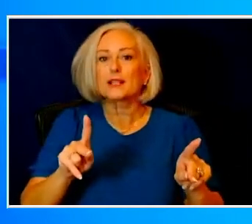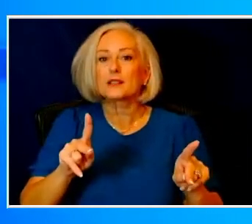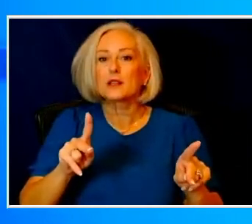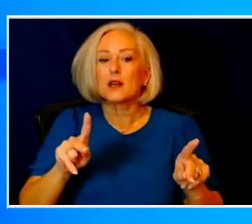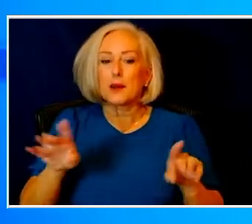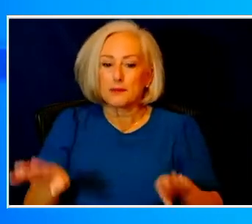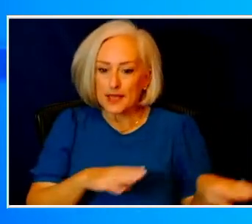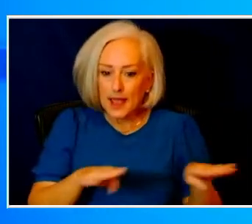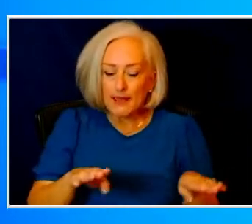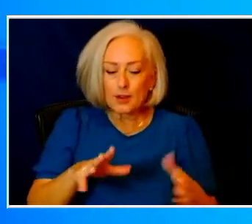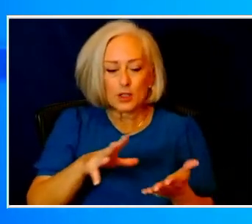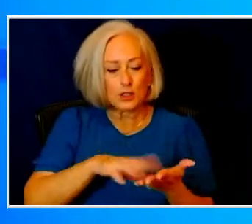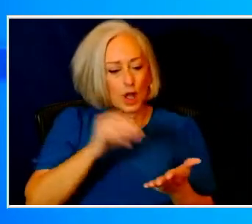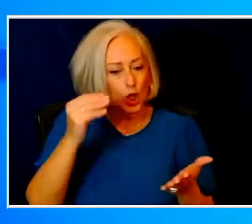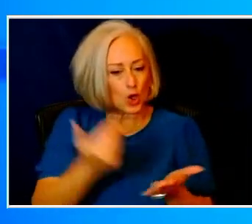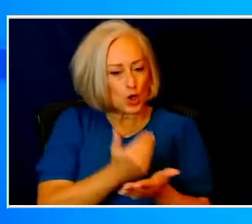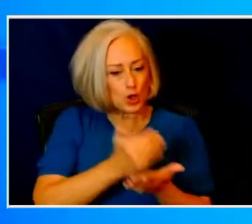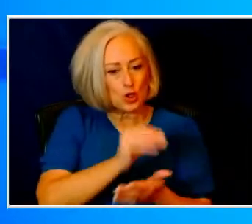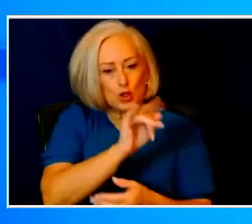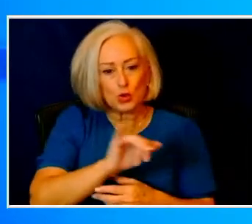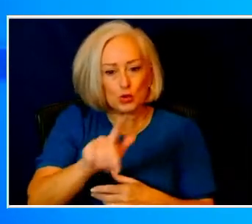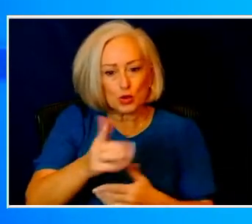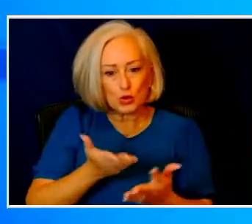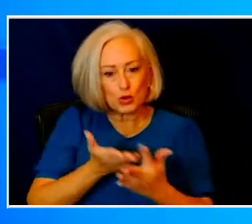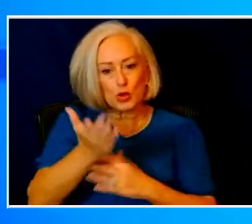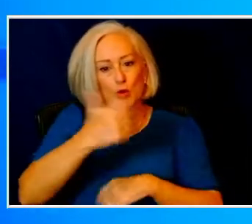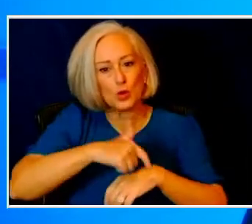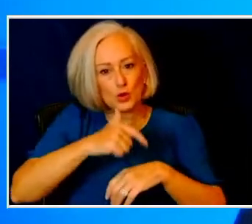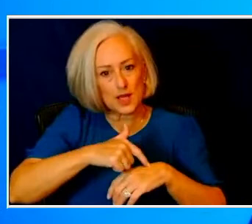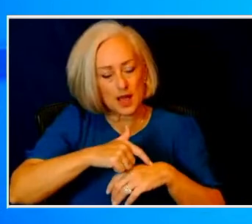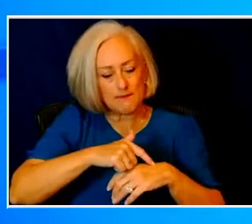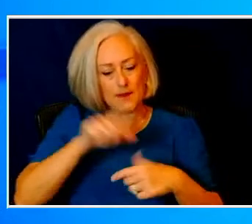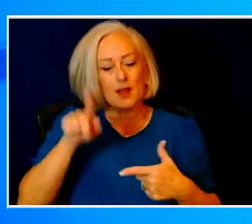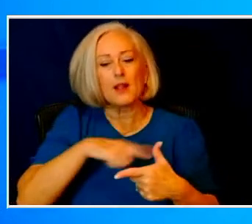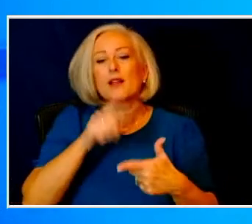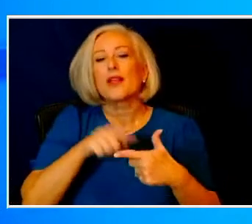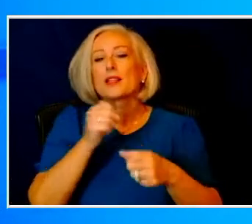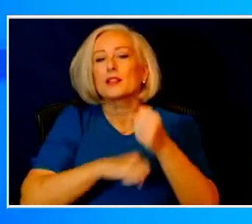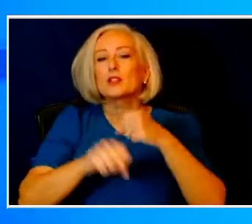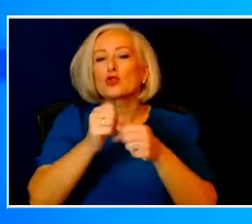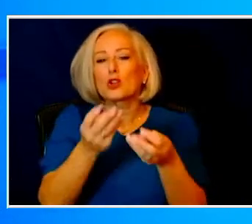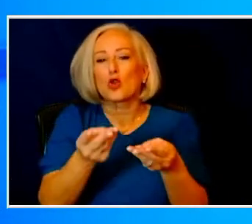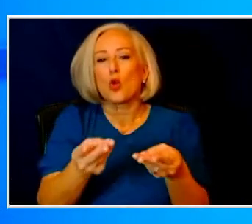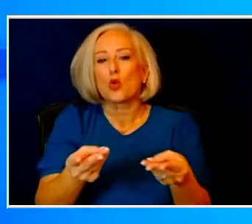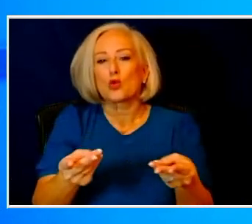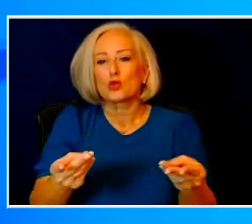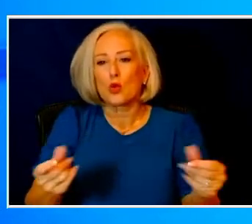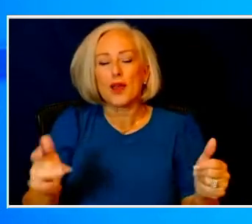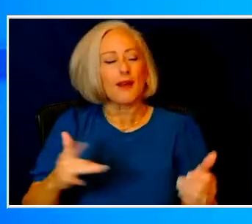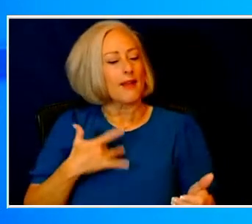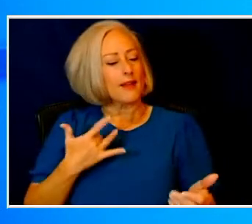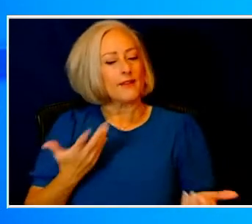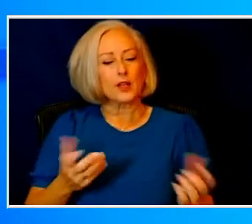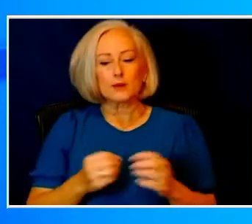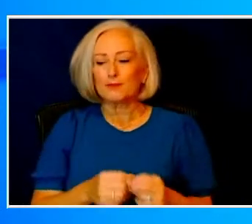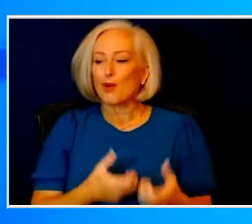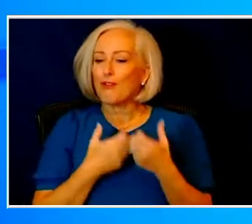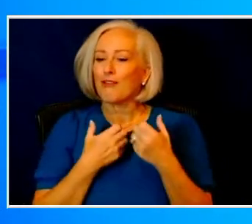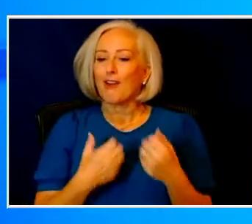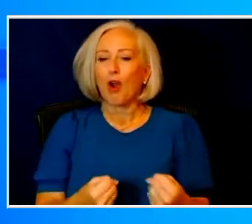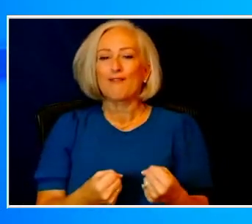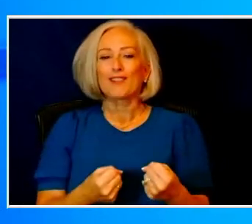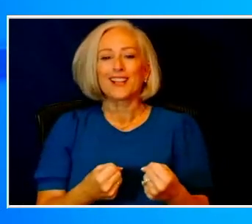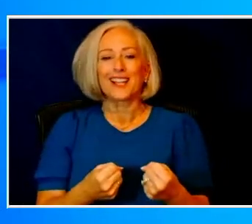tools over time. And then that structure starts to go away, and they are more confident in the skills that they've been practicing and building. And